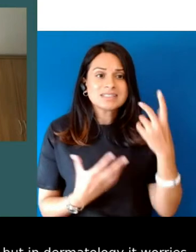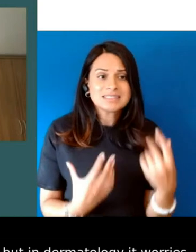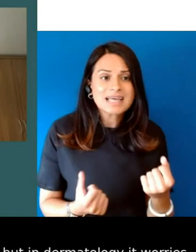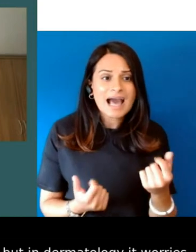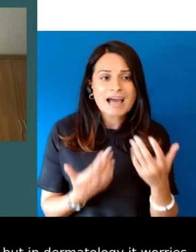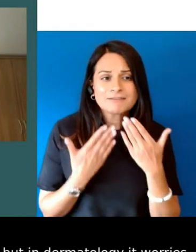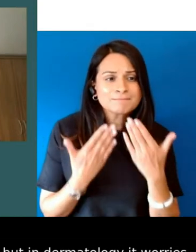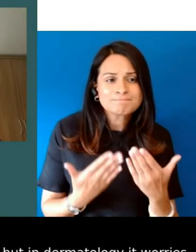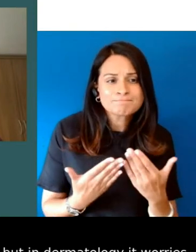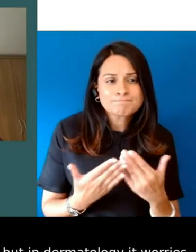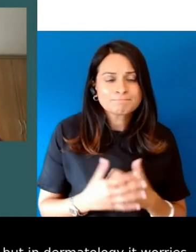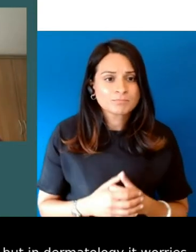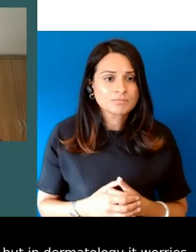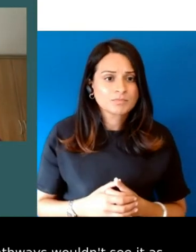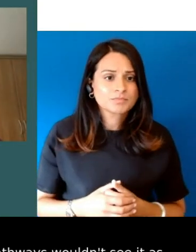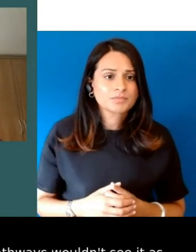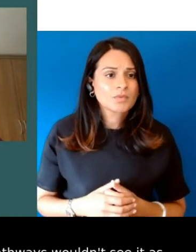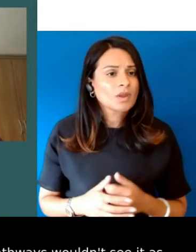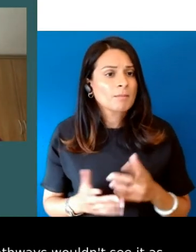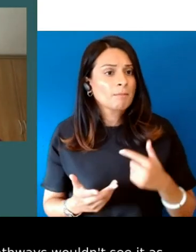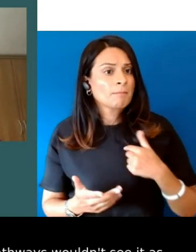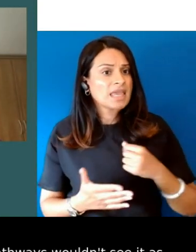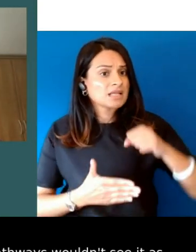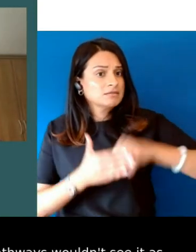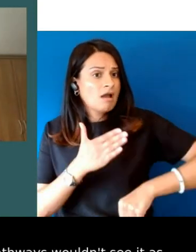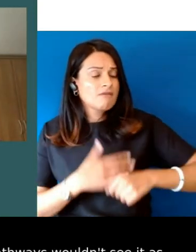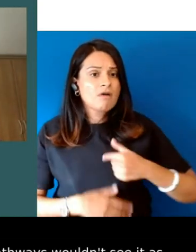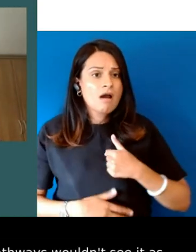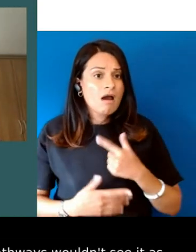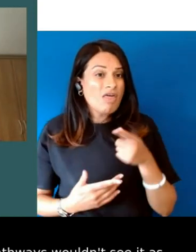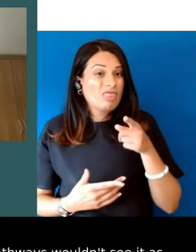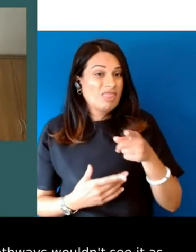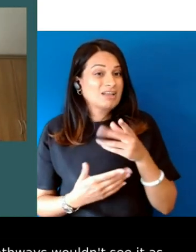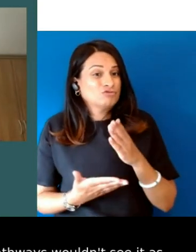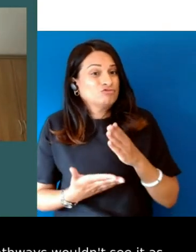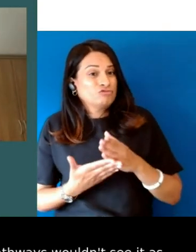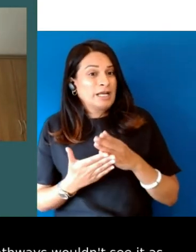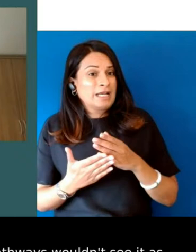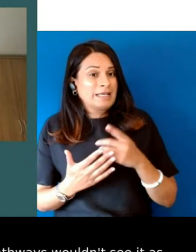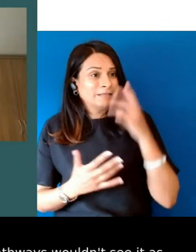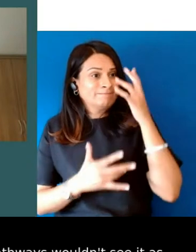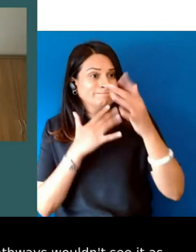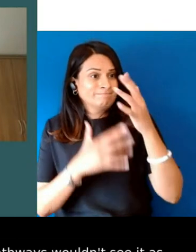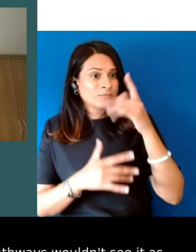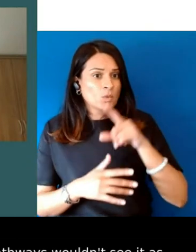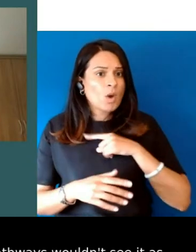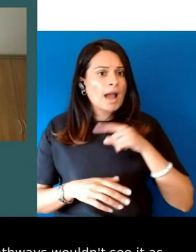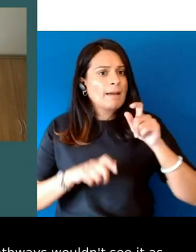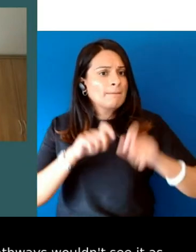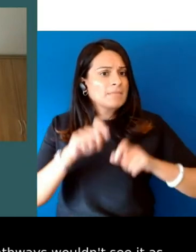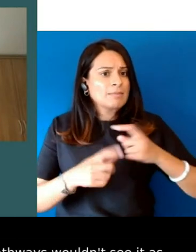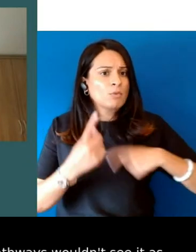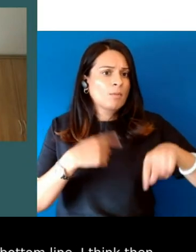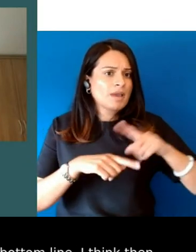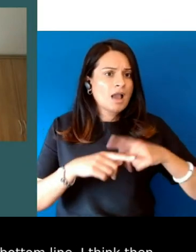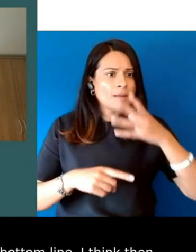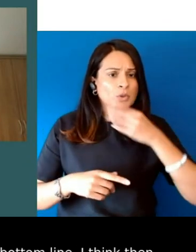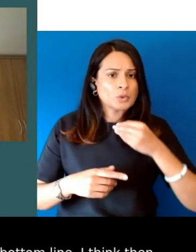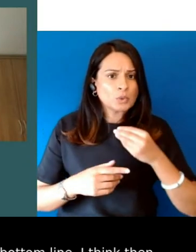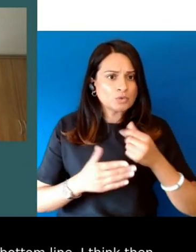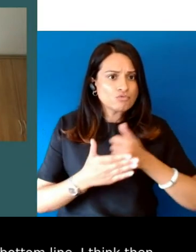being harsh on it but that's that that really is the bottom line because i think then people get very reliant on always using emollients and steroids